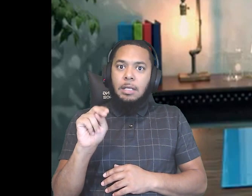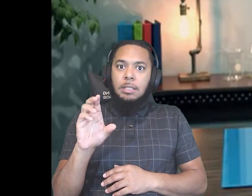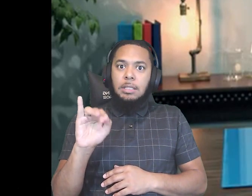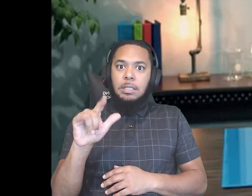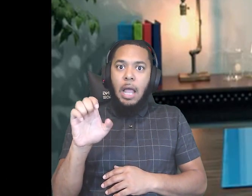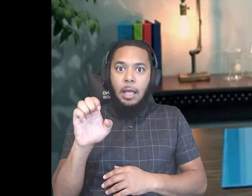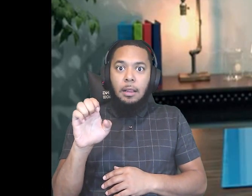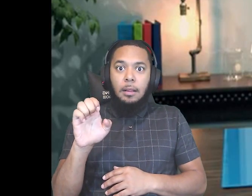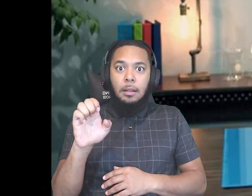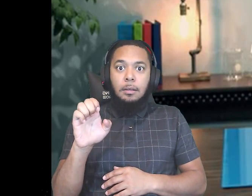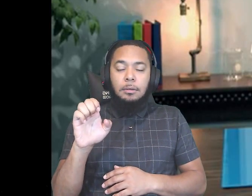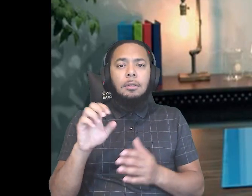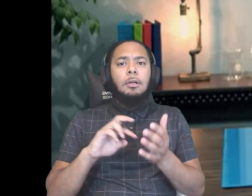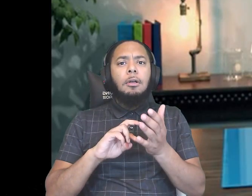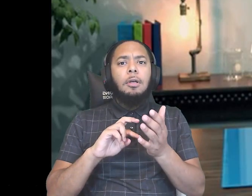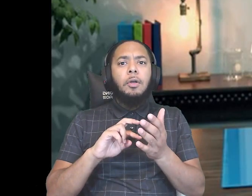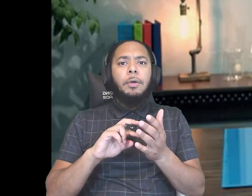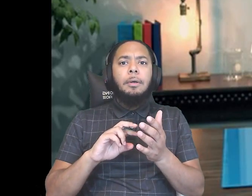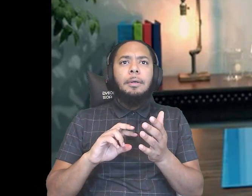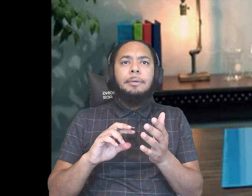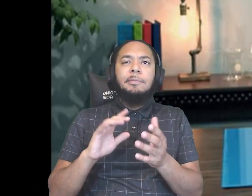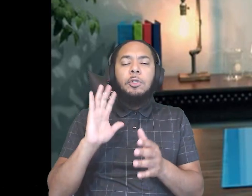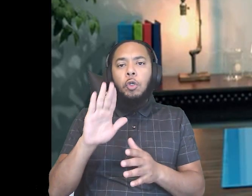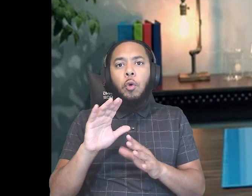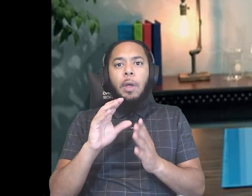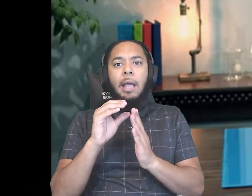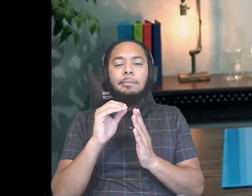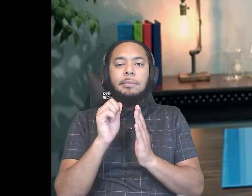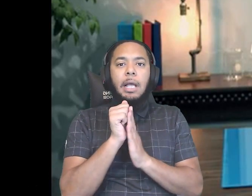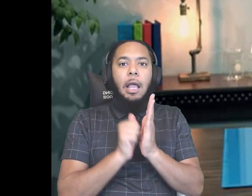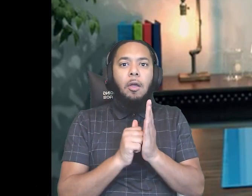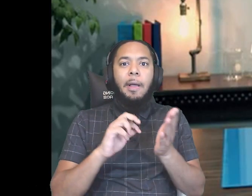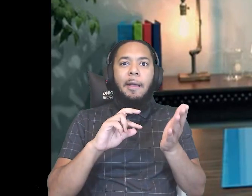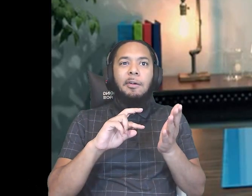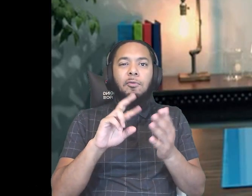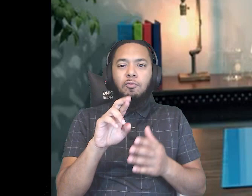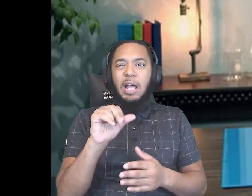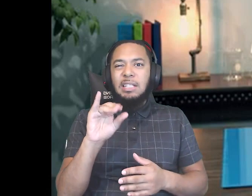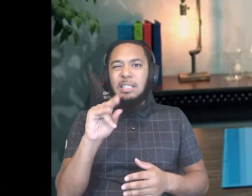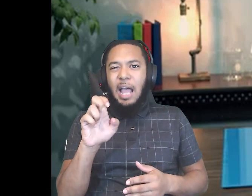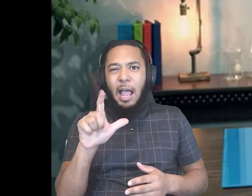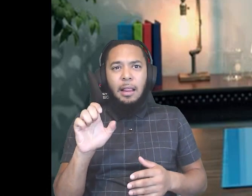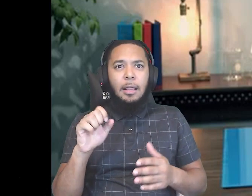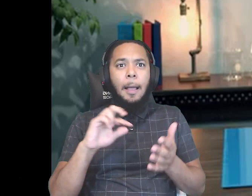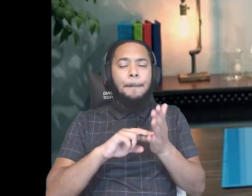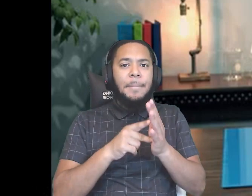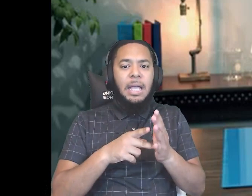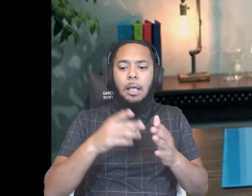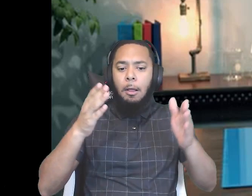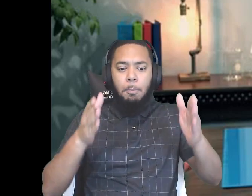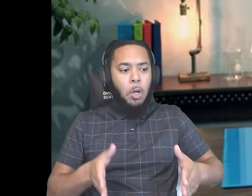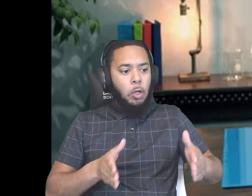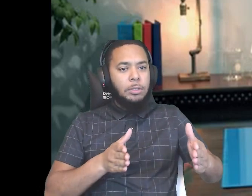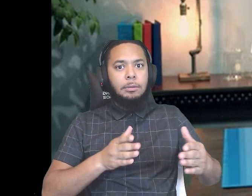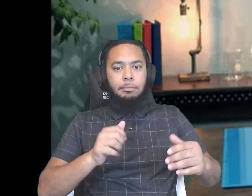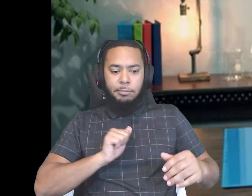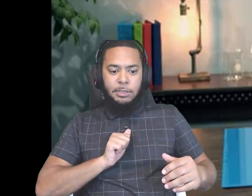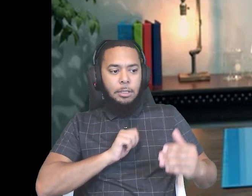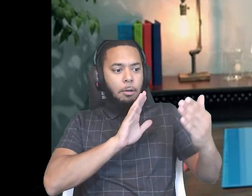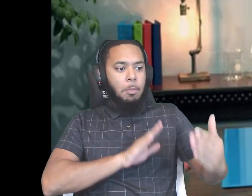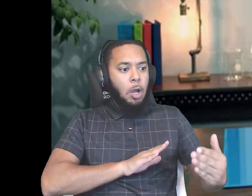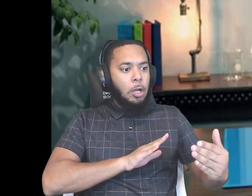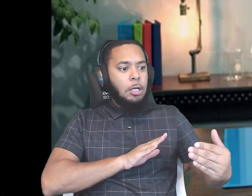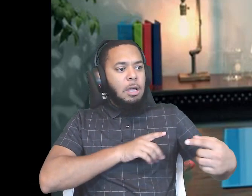get together, you look at the bad, you look at the good, and then you just come together. That's reconciling with someone. And